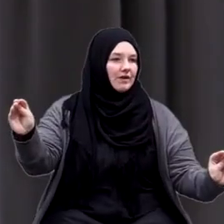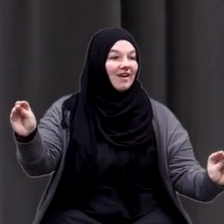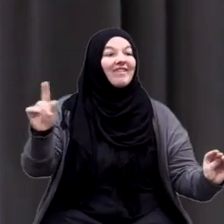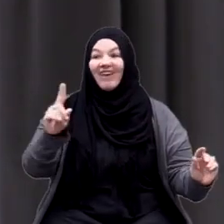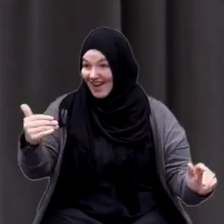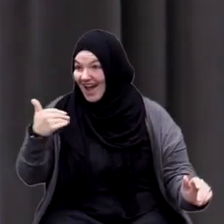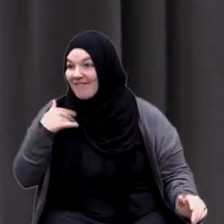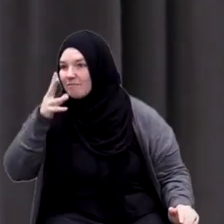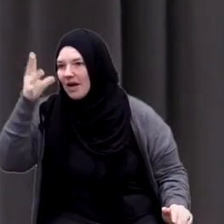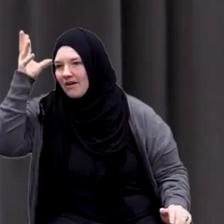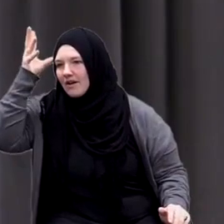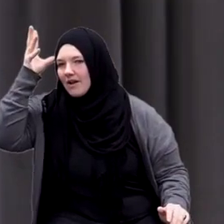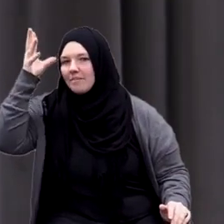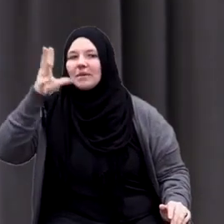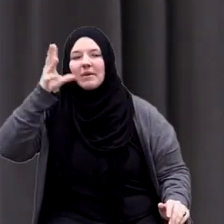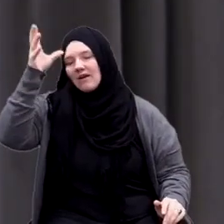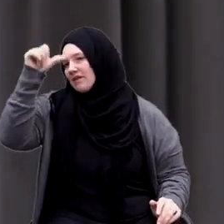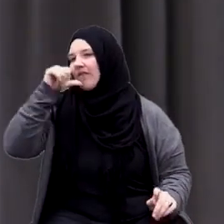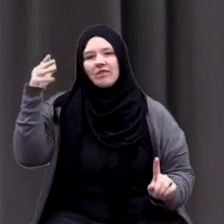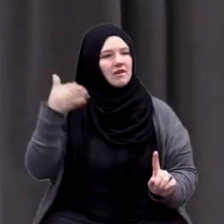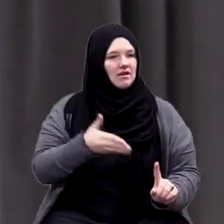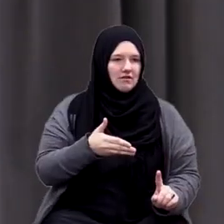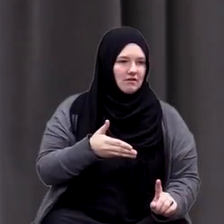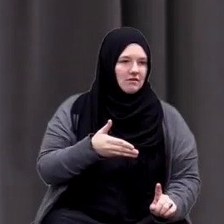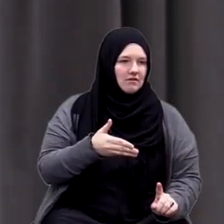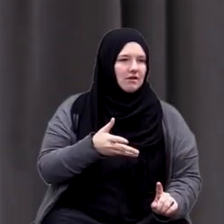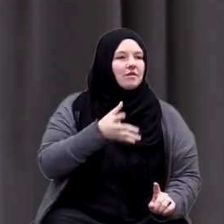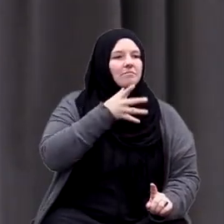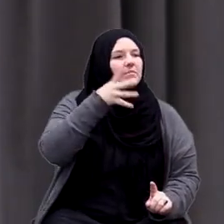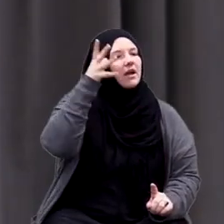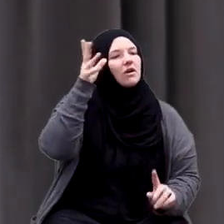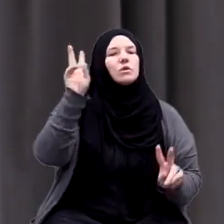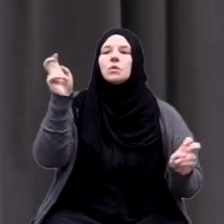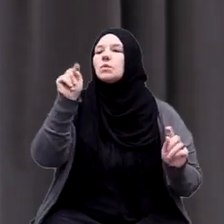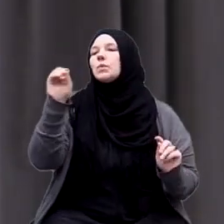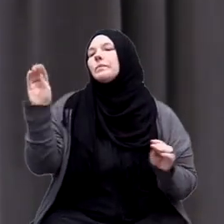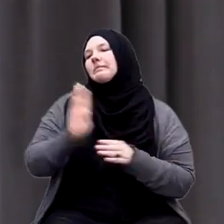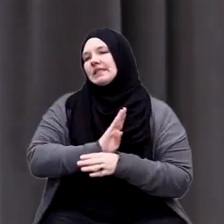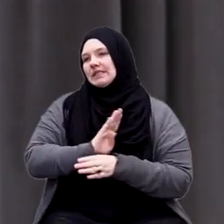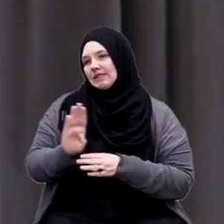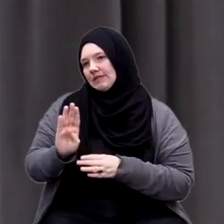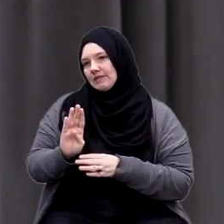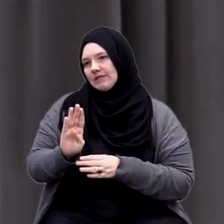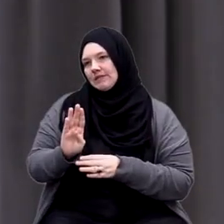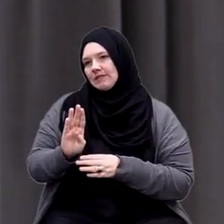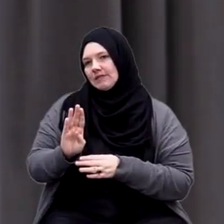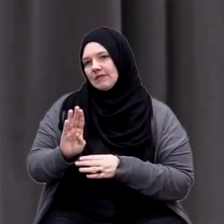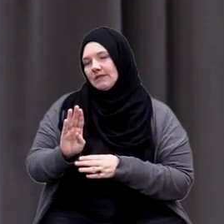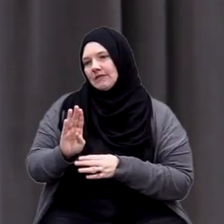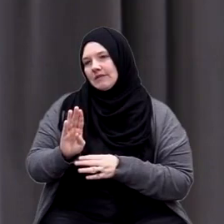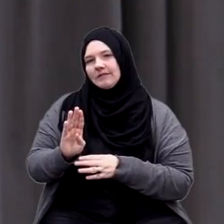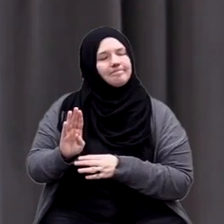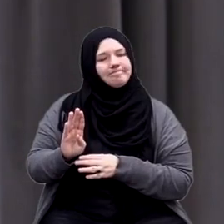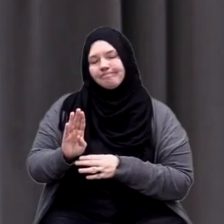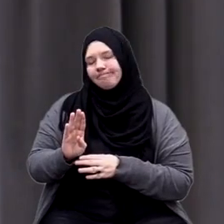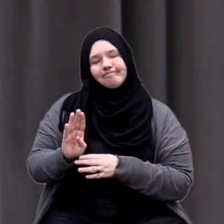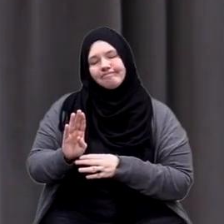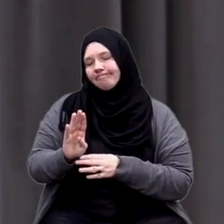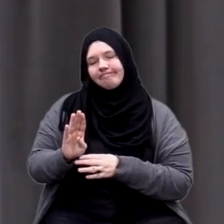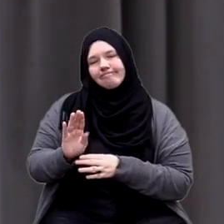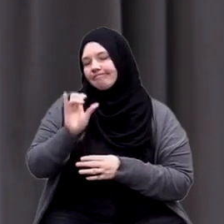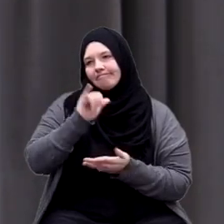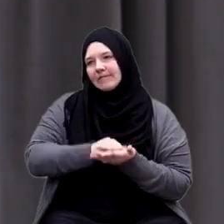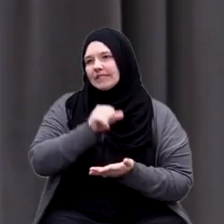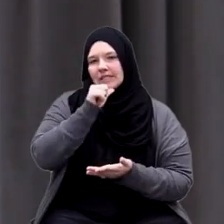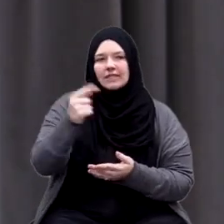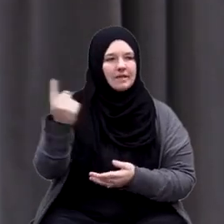have children, but then they are too busy to take care of their children. This is not a posture that